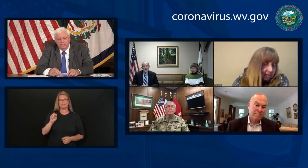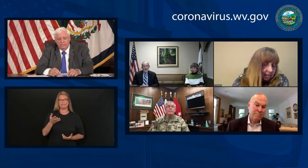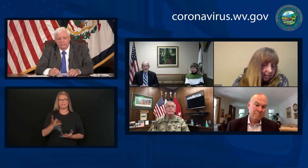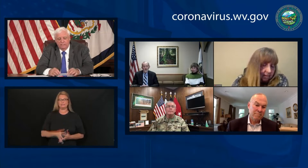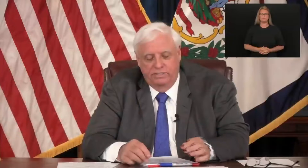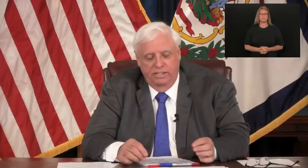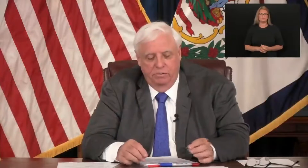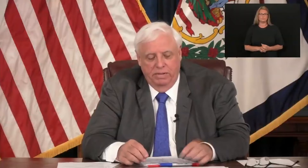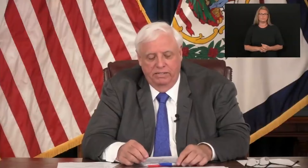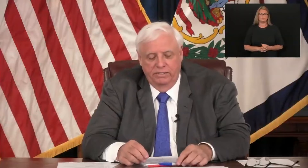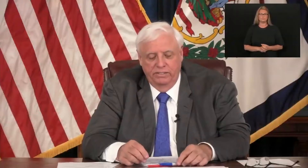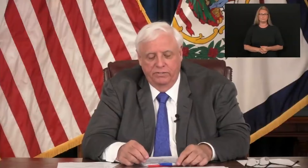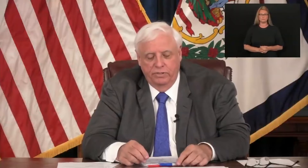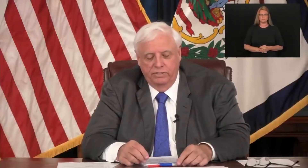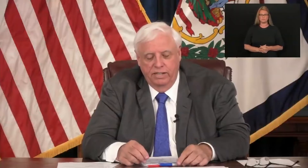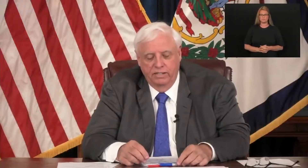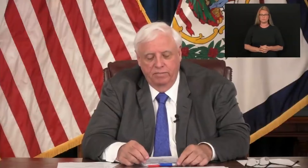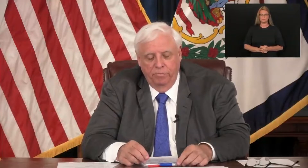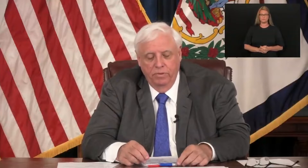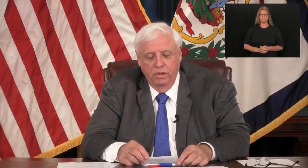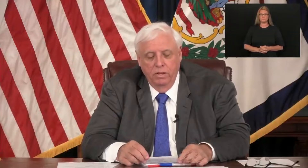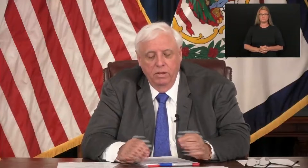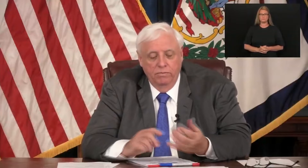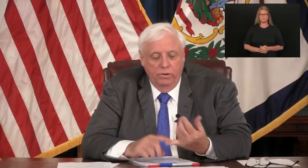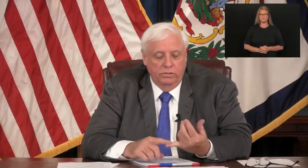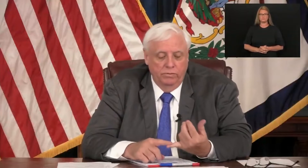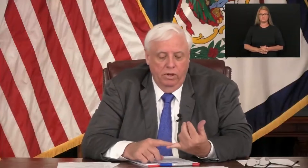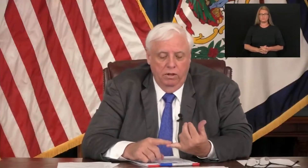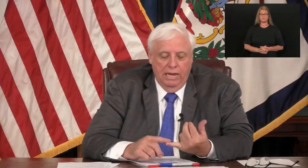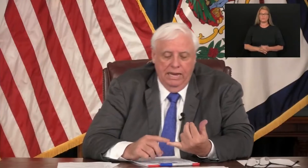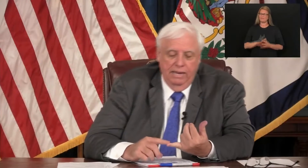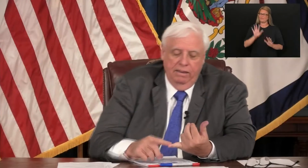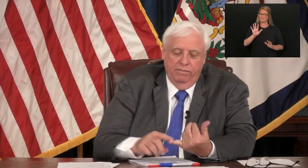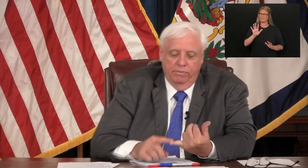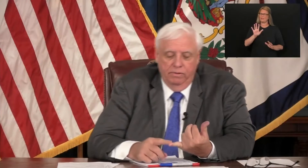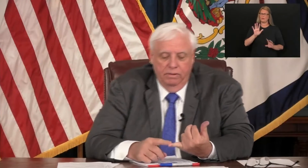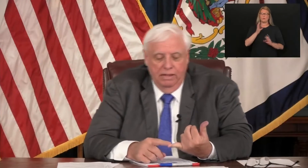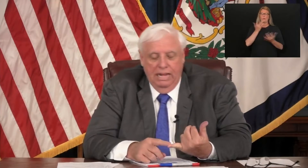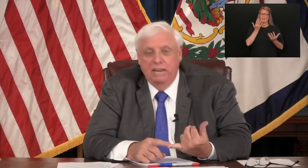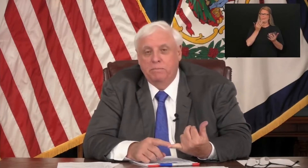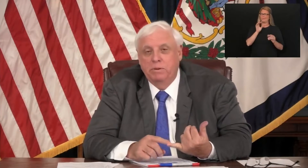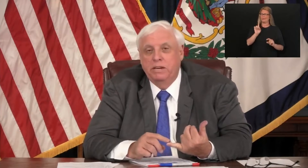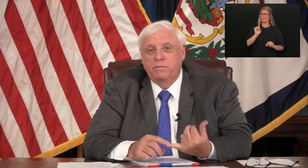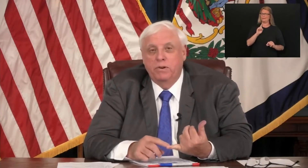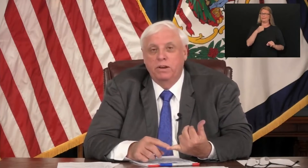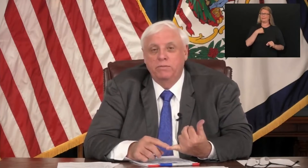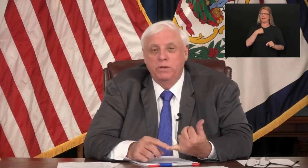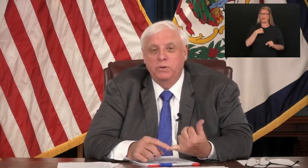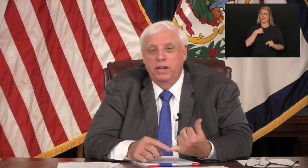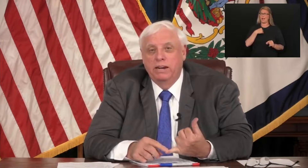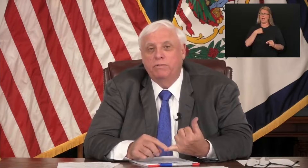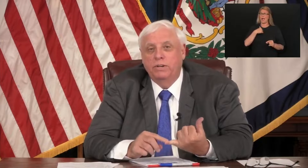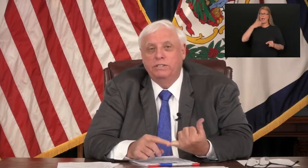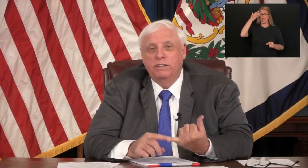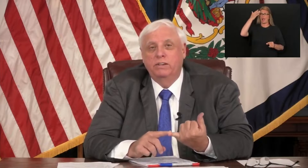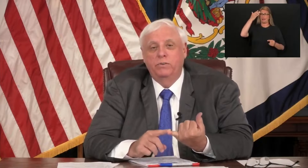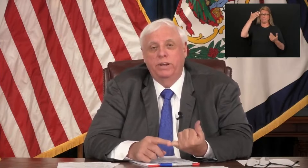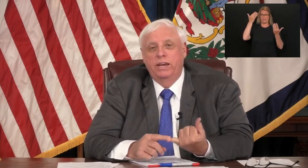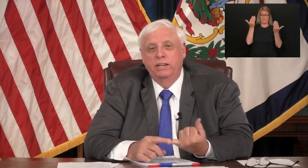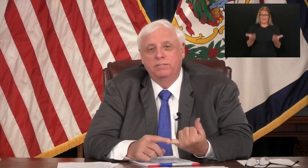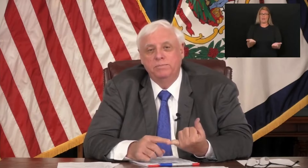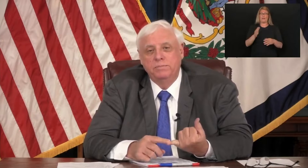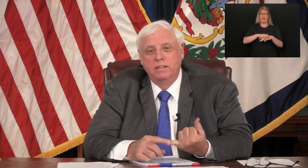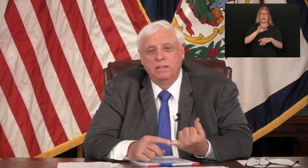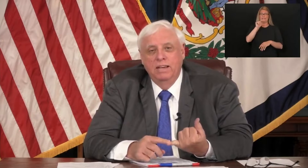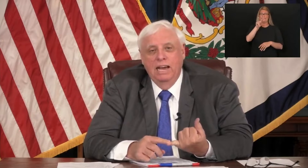Let's just think about this just for a second. First of all, I have been in front of you every single